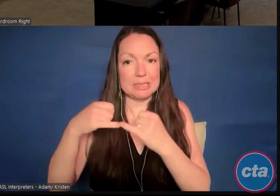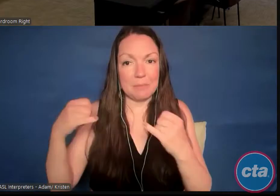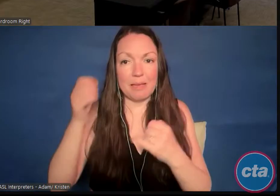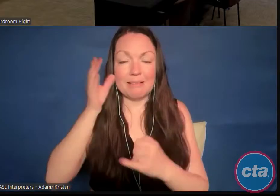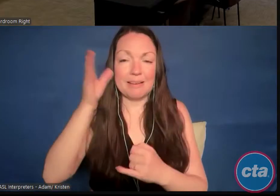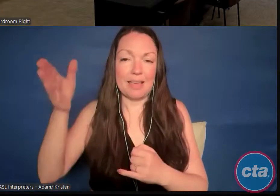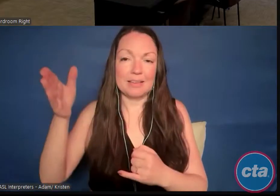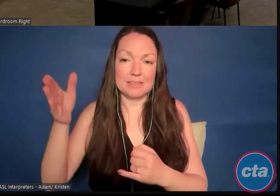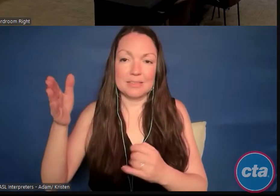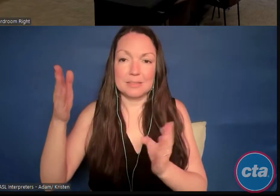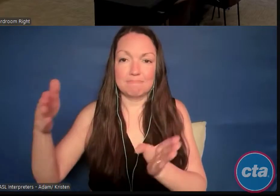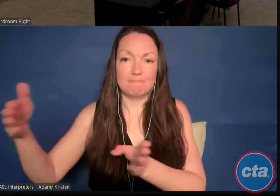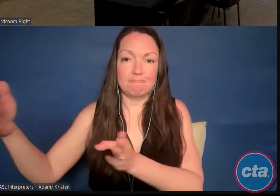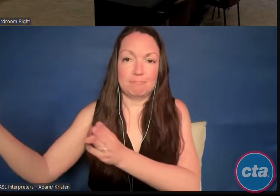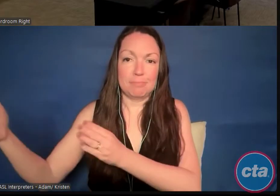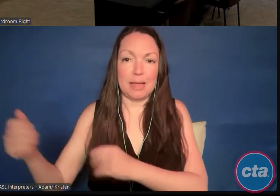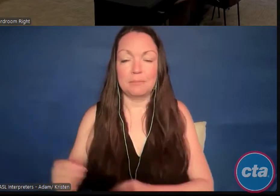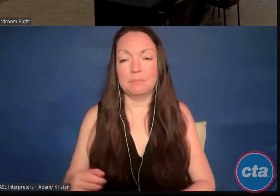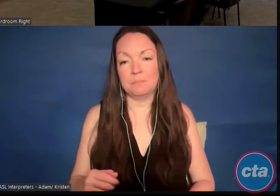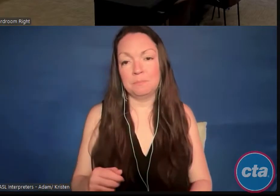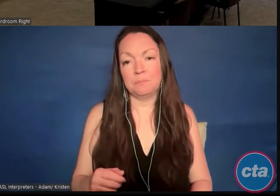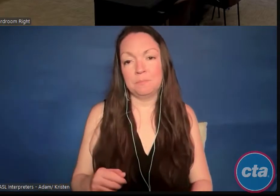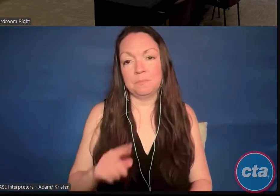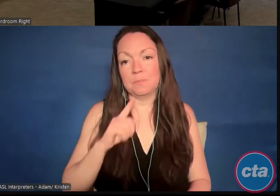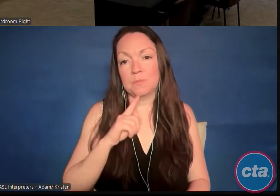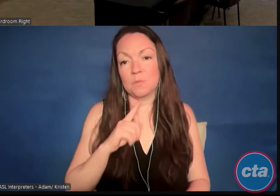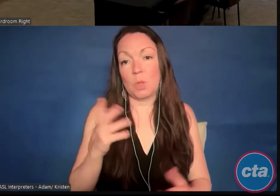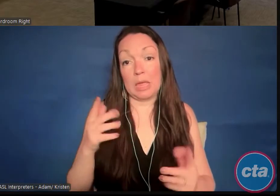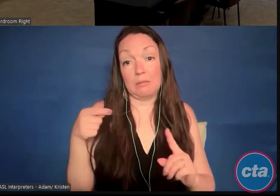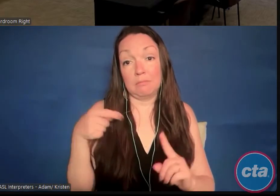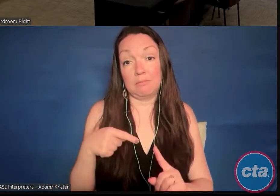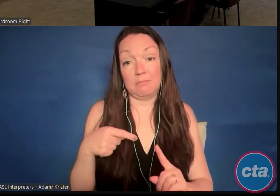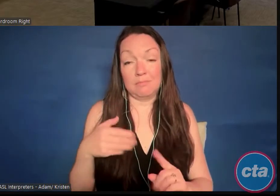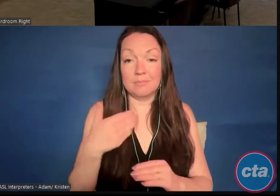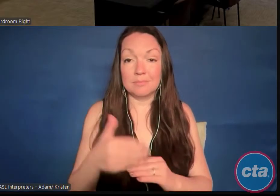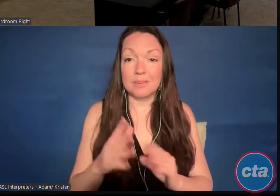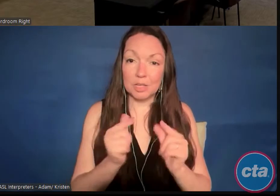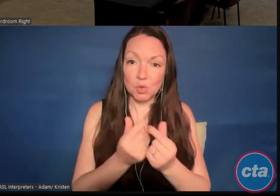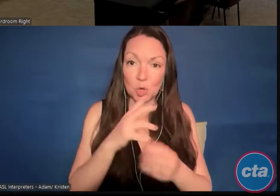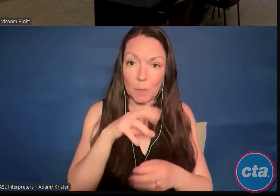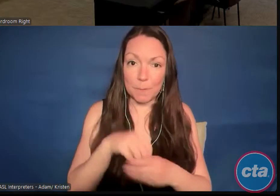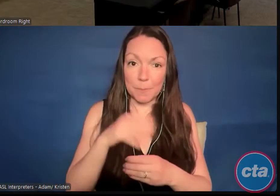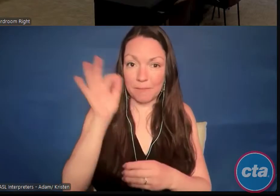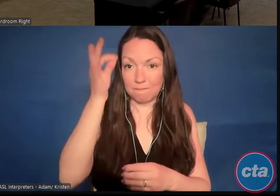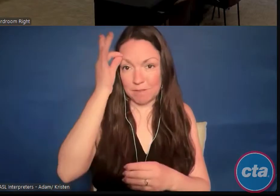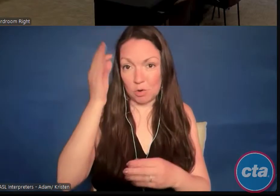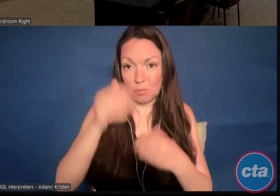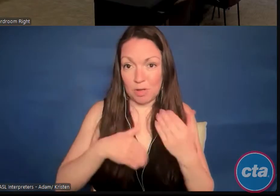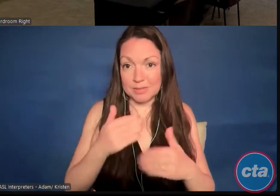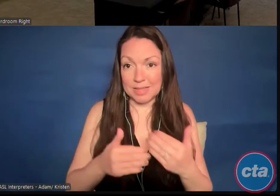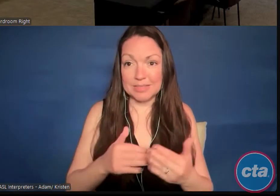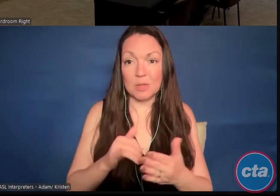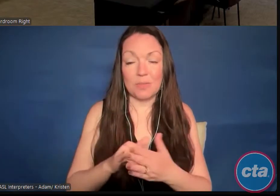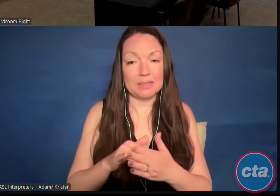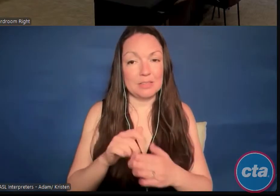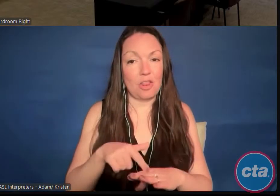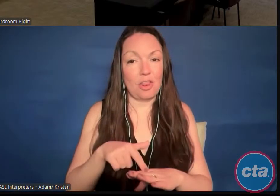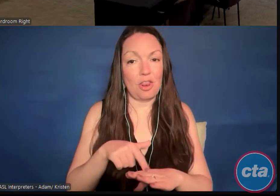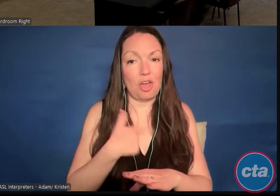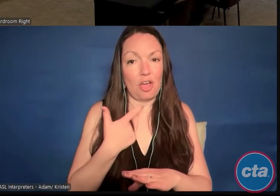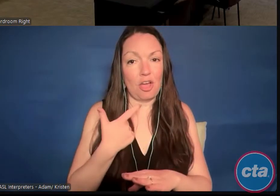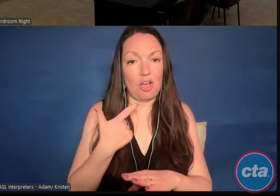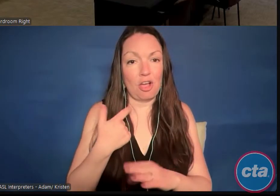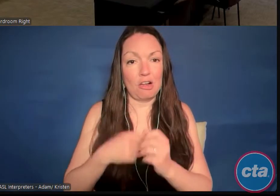phasing. And it's really about what is the next group we try and get in the federal process. And so that is an exceptionally long